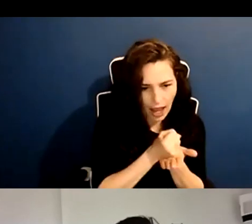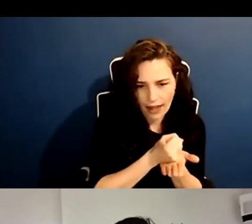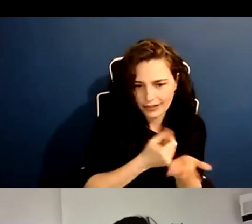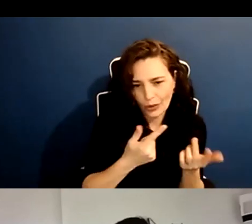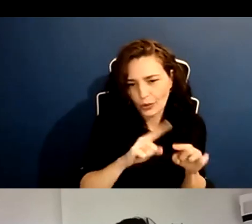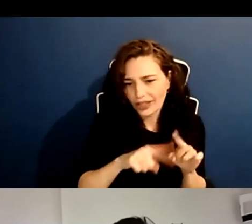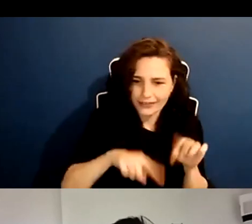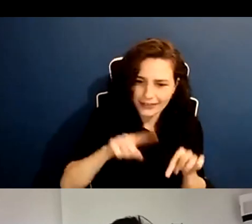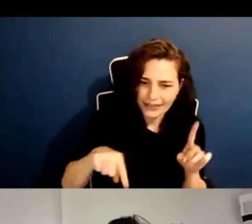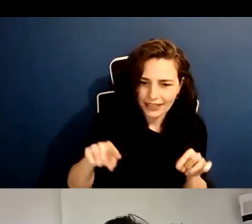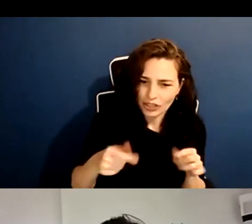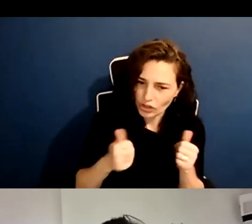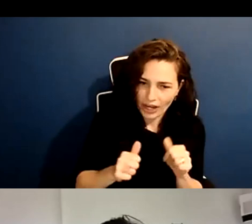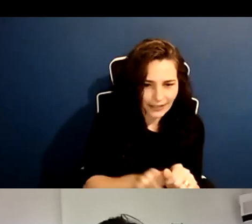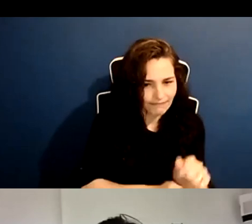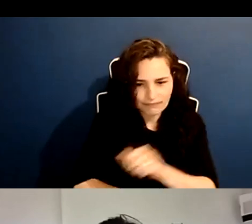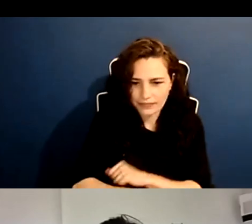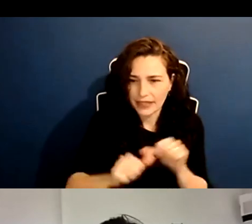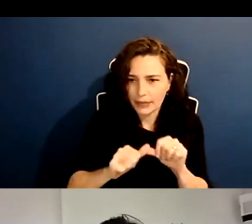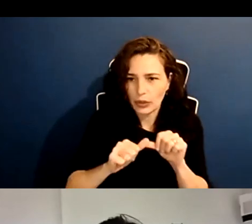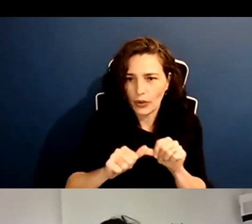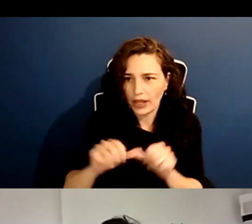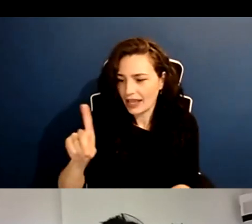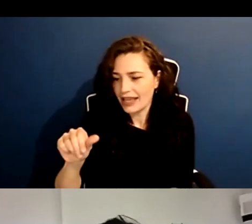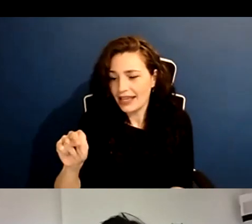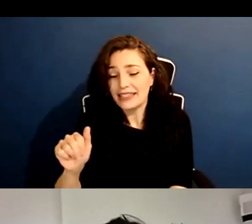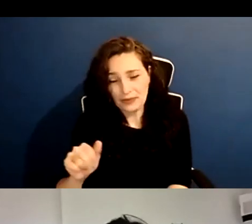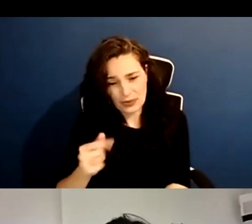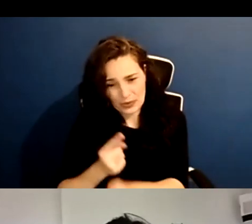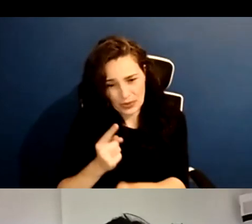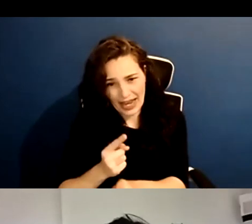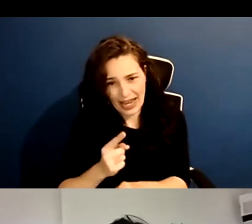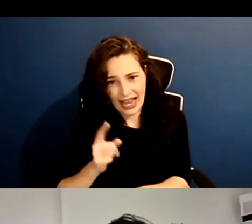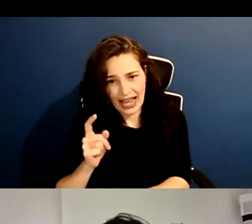somehow. That's right. I want to be mindful of the time. My colleagues are.